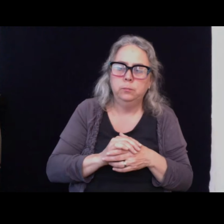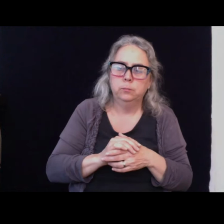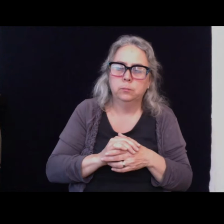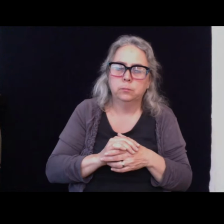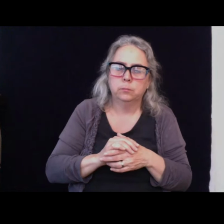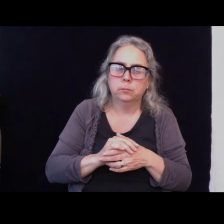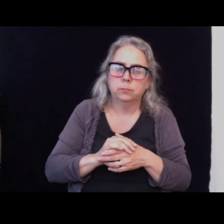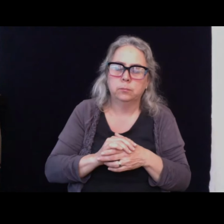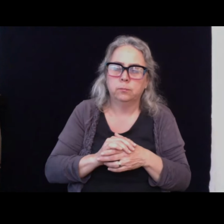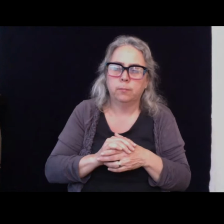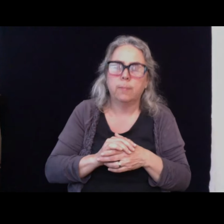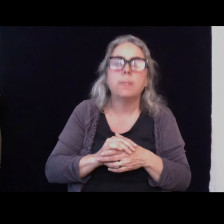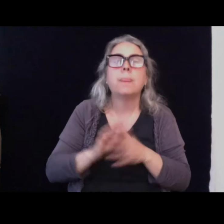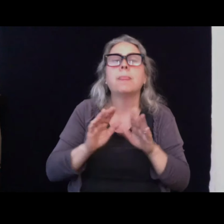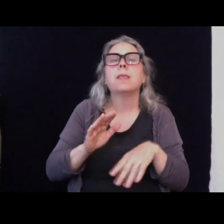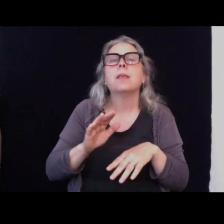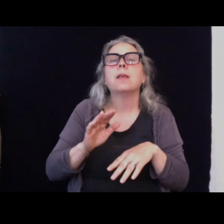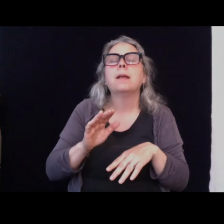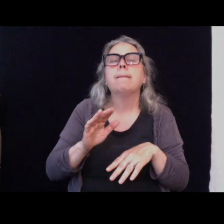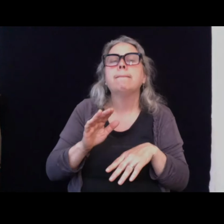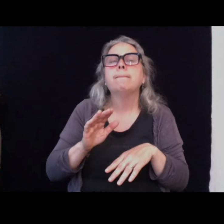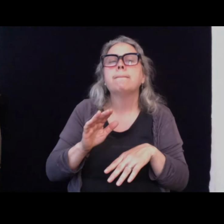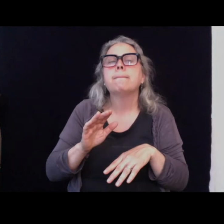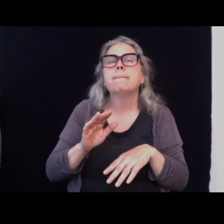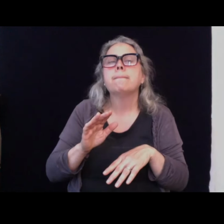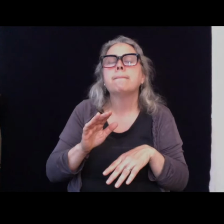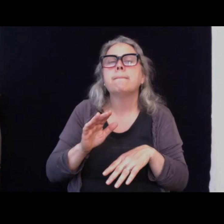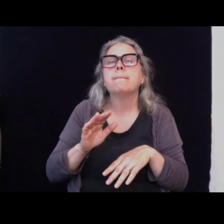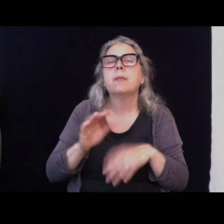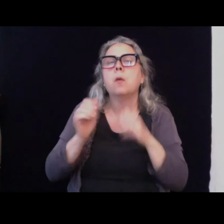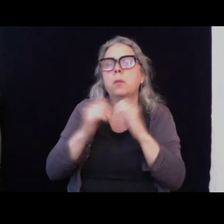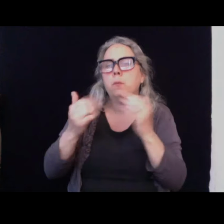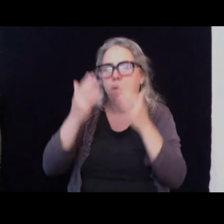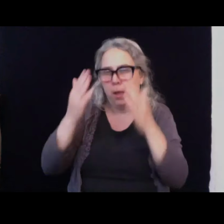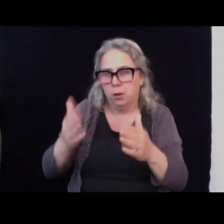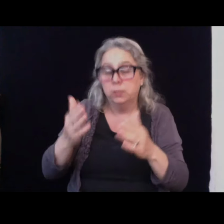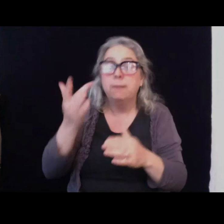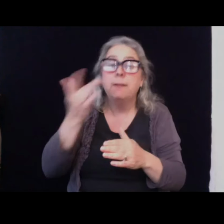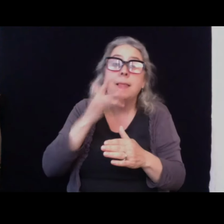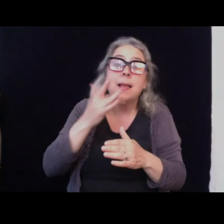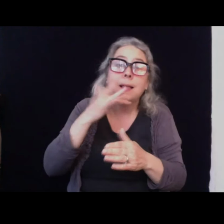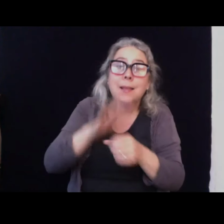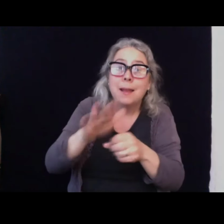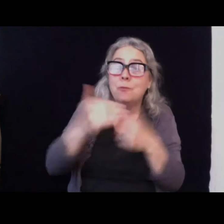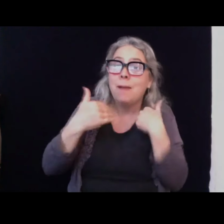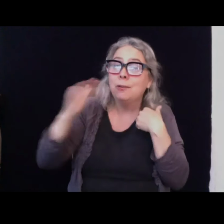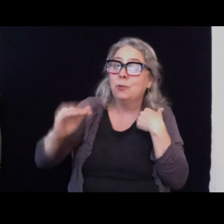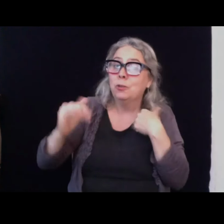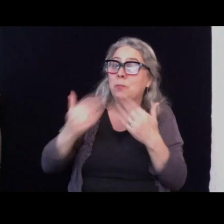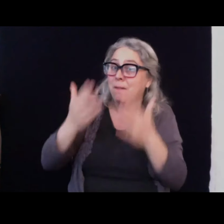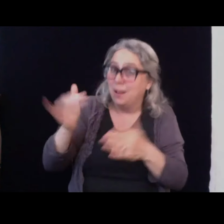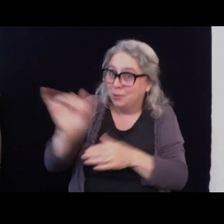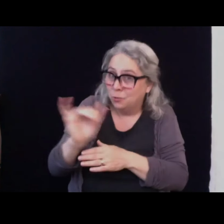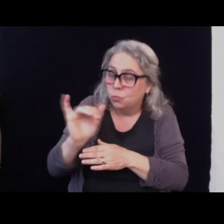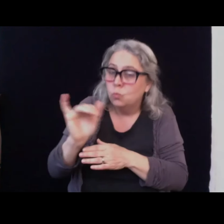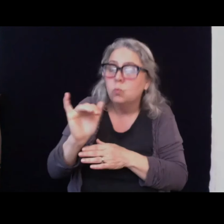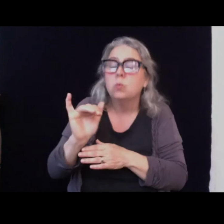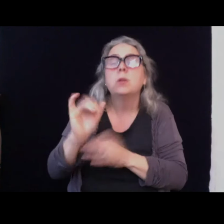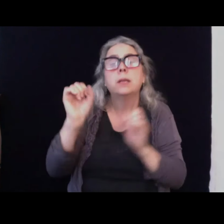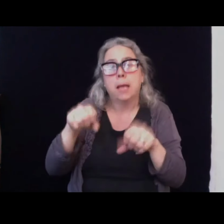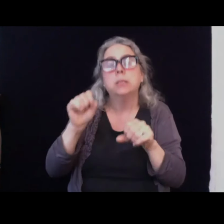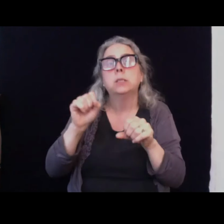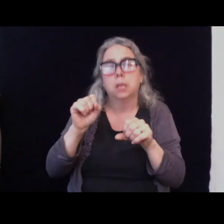Yes, with a gap in providers, especially if you're lucky enough to have a children's provider too. Yes,